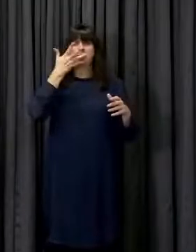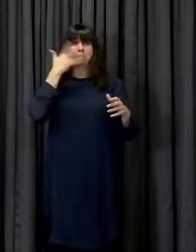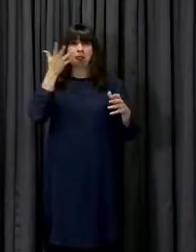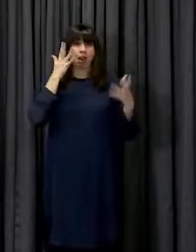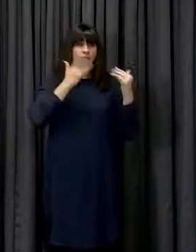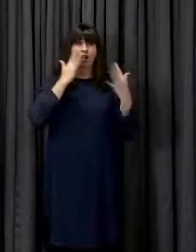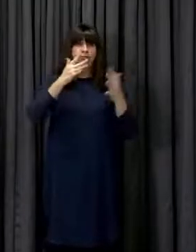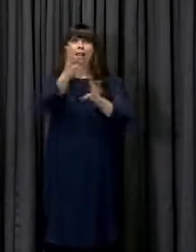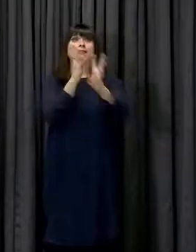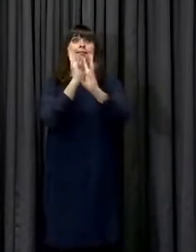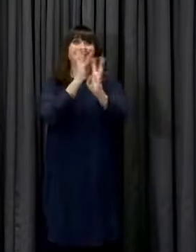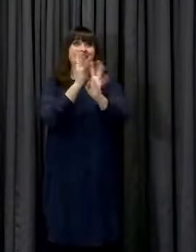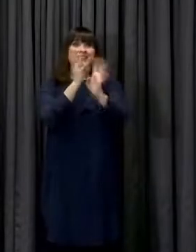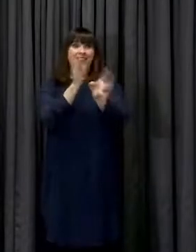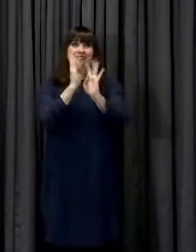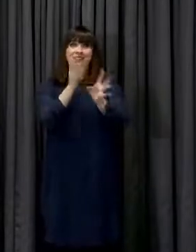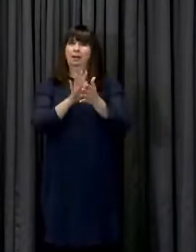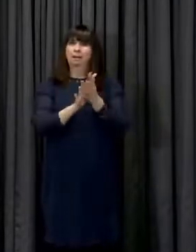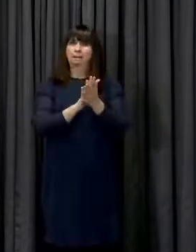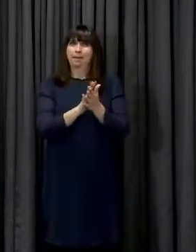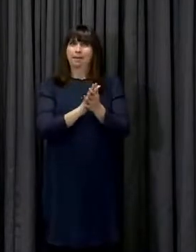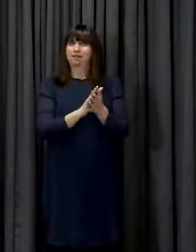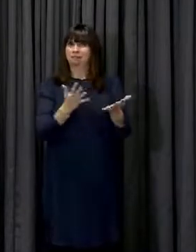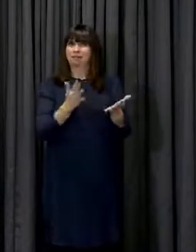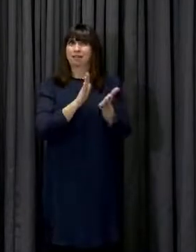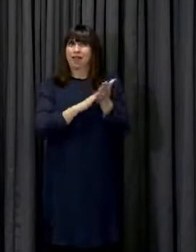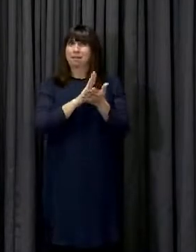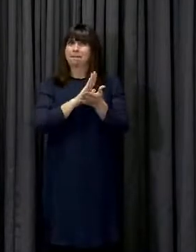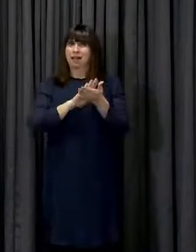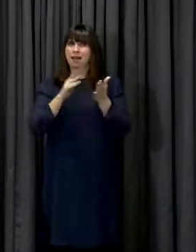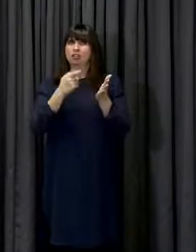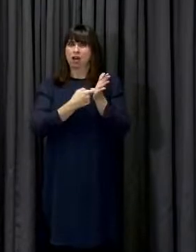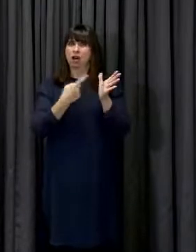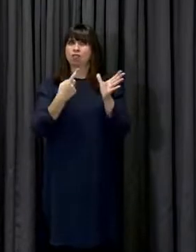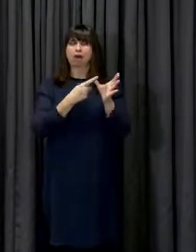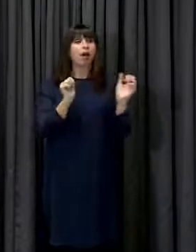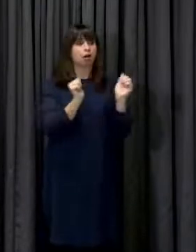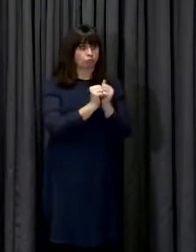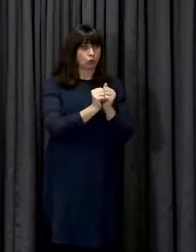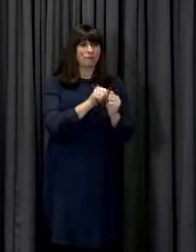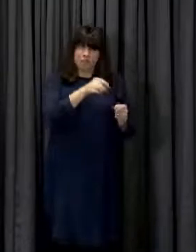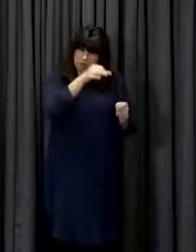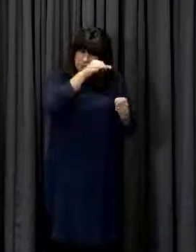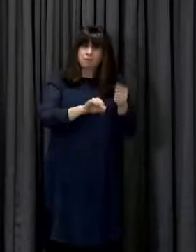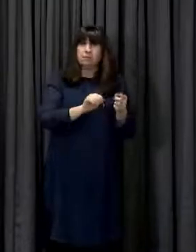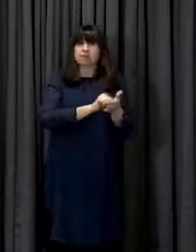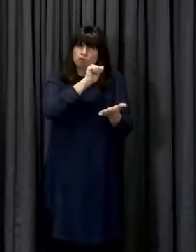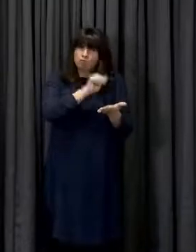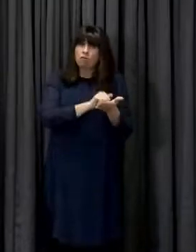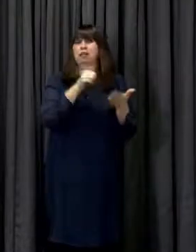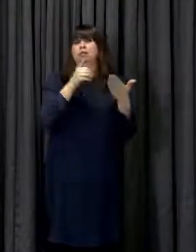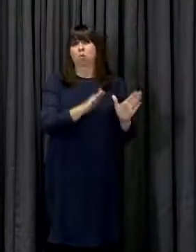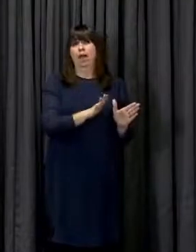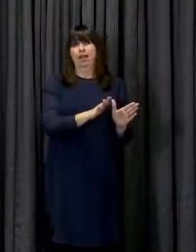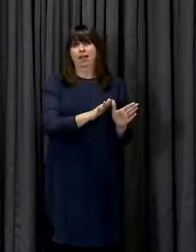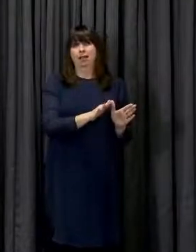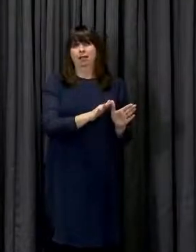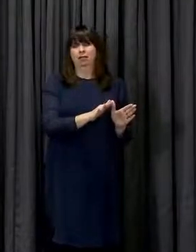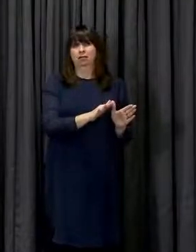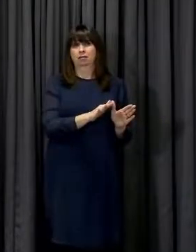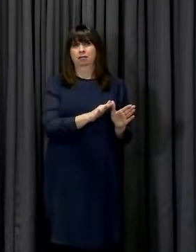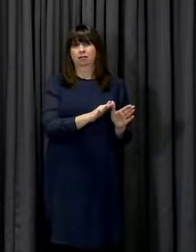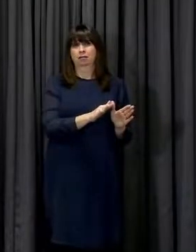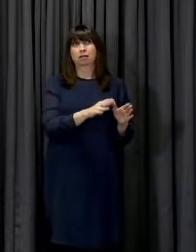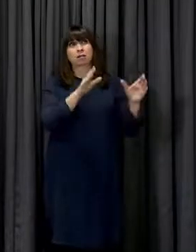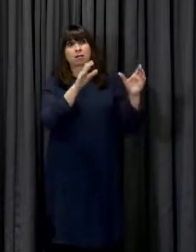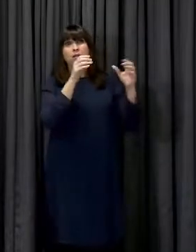back. And our independent regulator, the MHRA, gave approval. It's really important to point out that approval doesn't get given